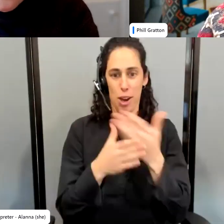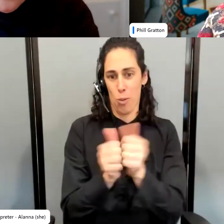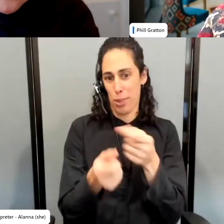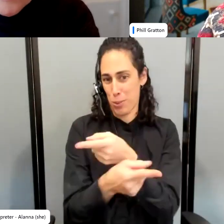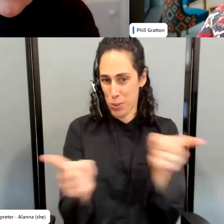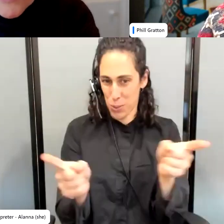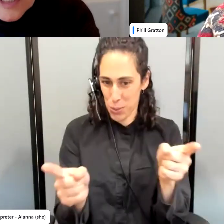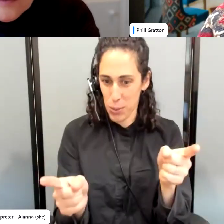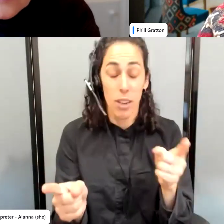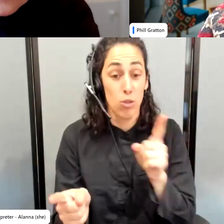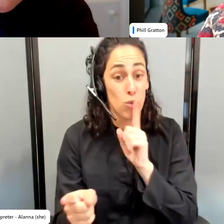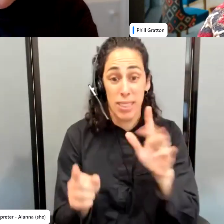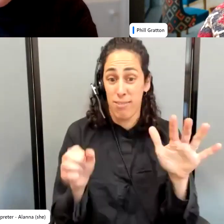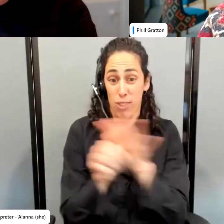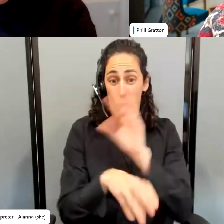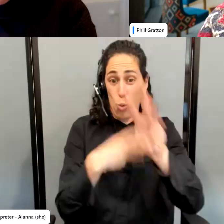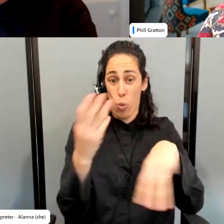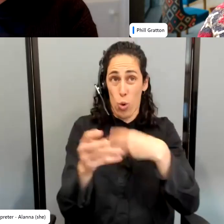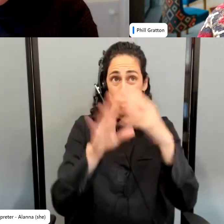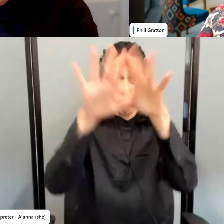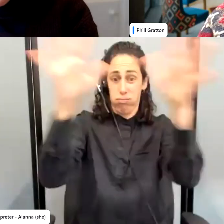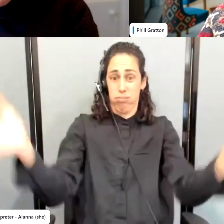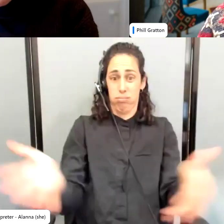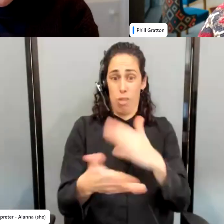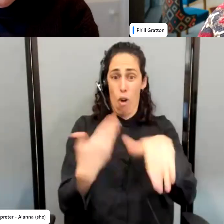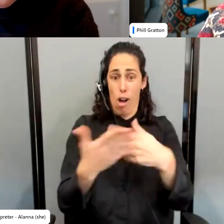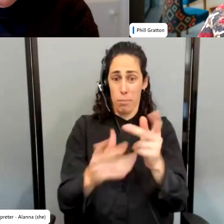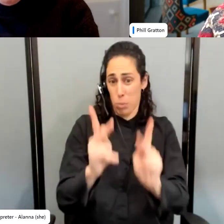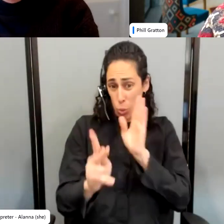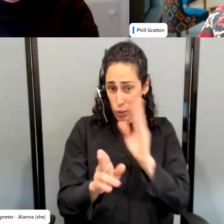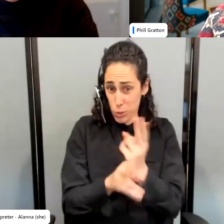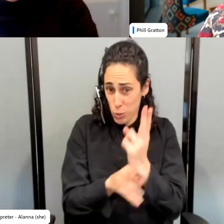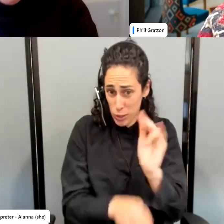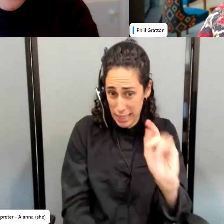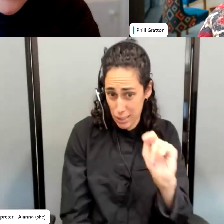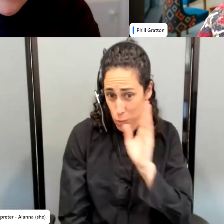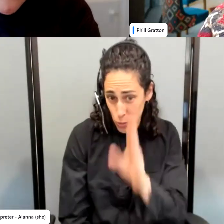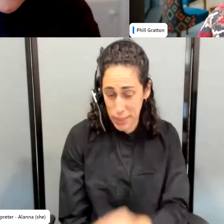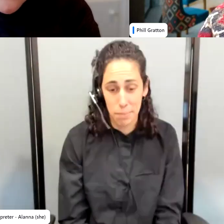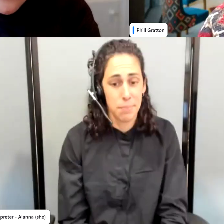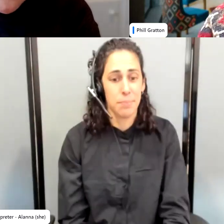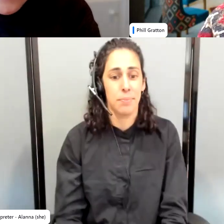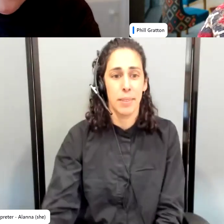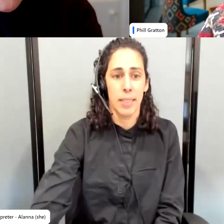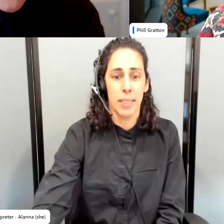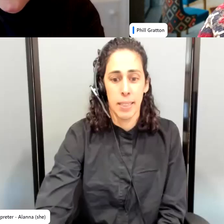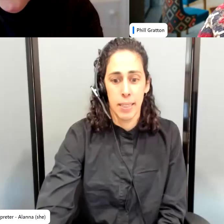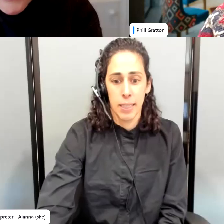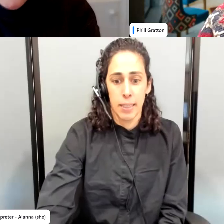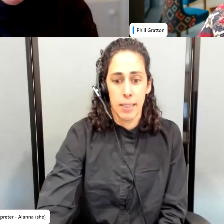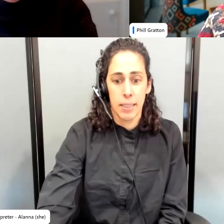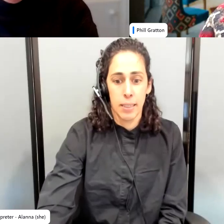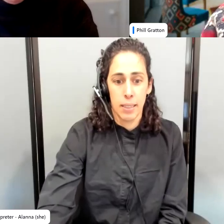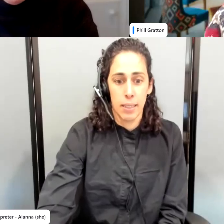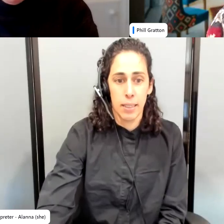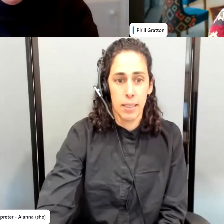do a little of a shout out to a couple of the people I noticed that were sort of putting where they were from in the chat. First of all, I'm not sure who